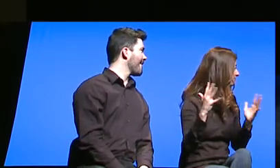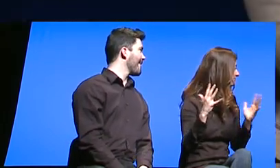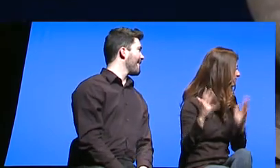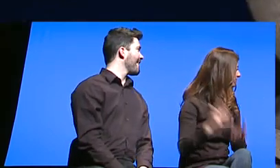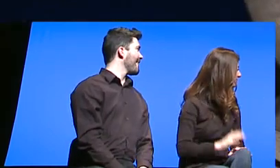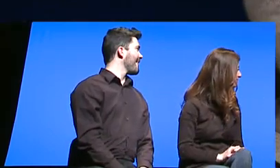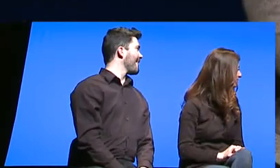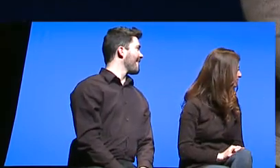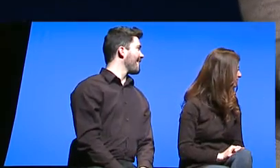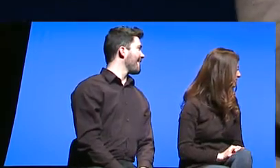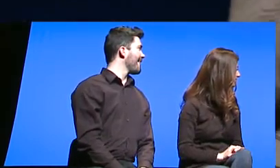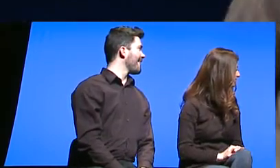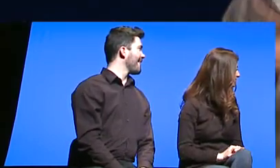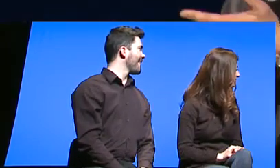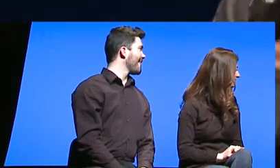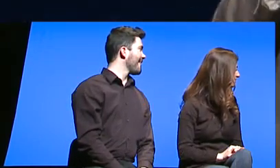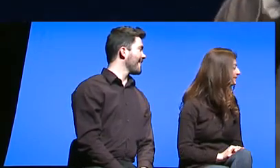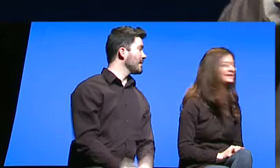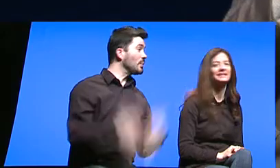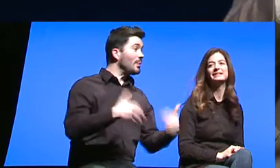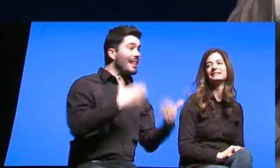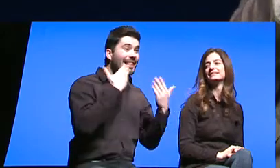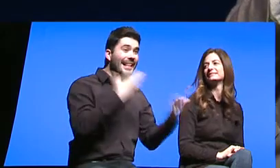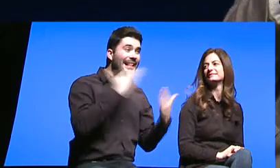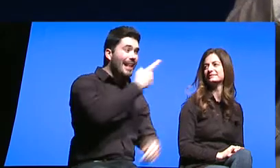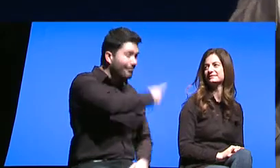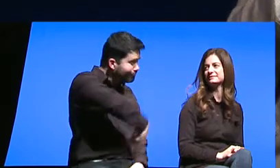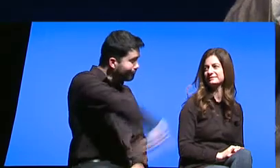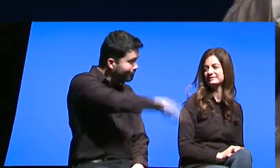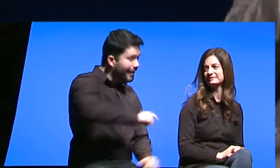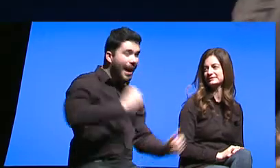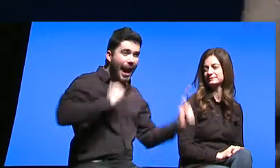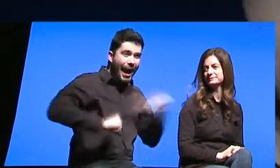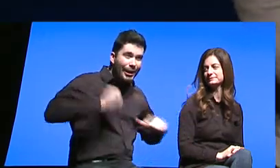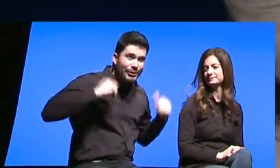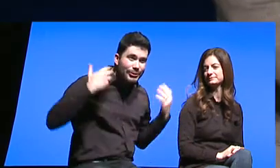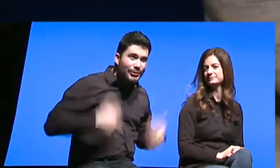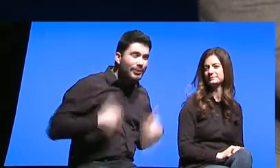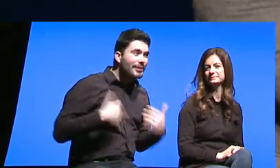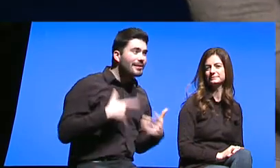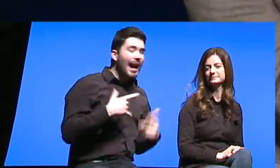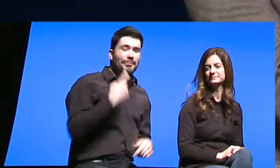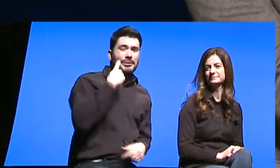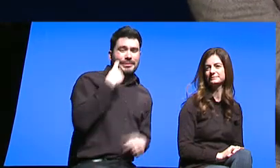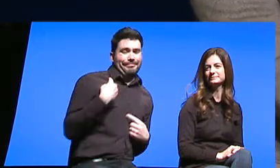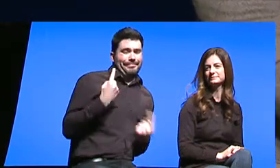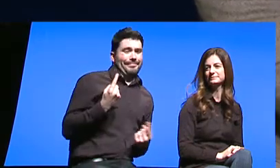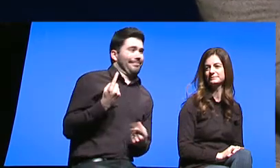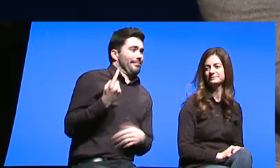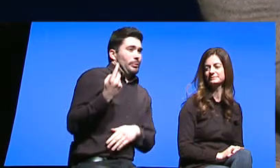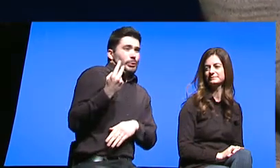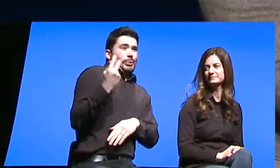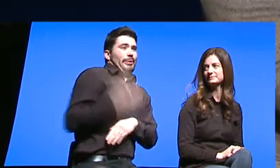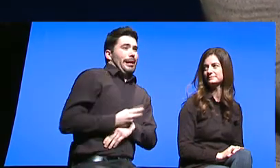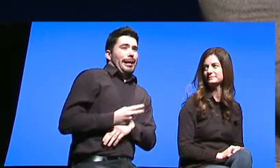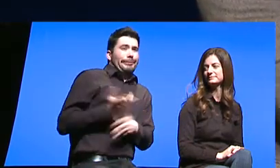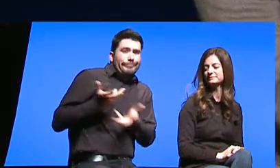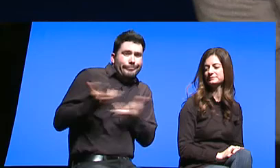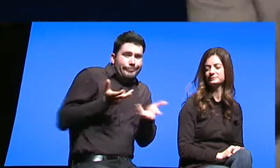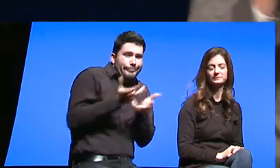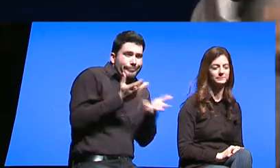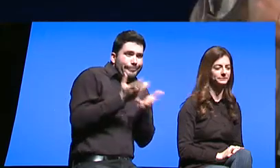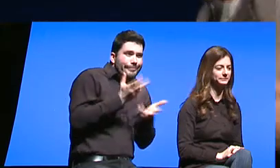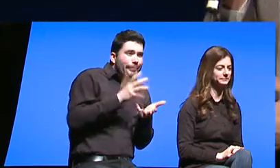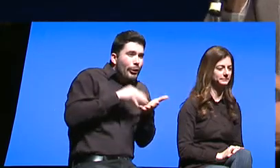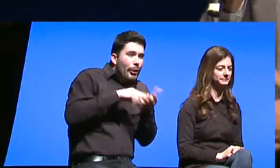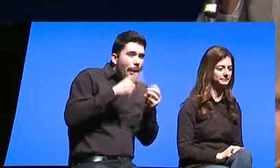I just want to thank all of these guys up here on stage. I've just gotten to know you a little bit over the last, you know, 2 days, and I feel so